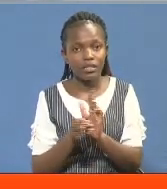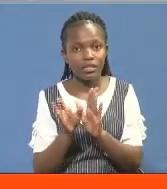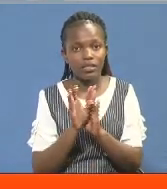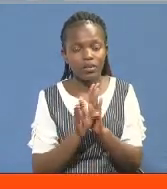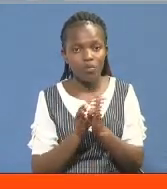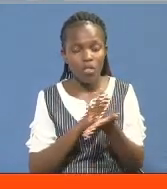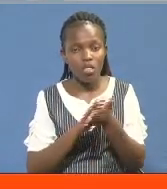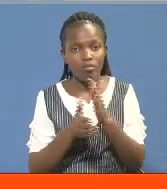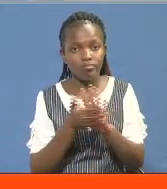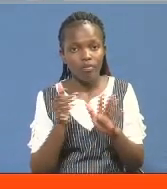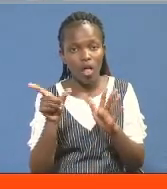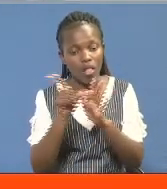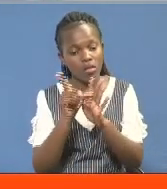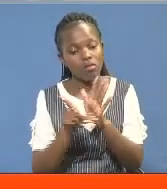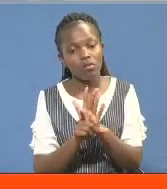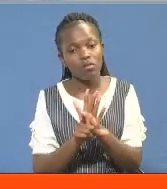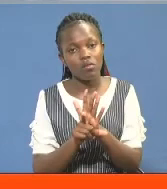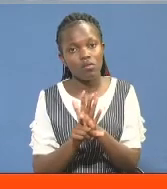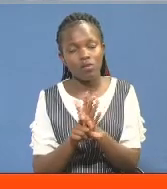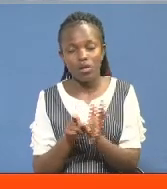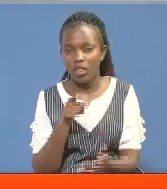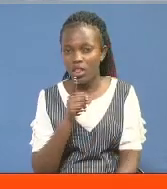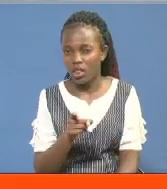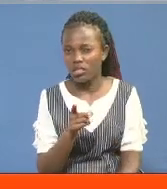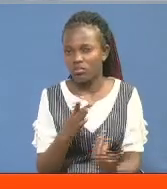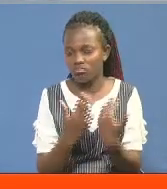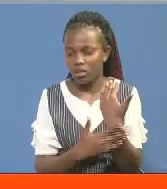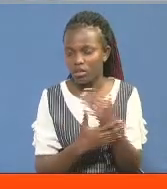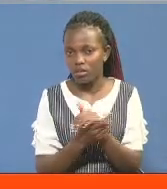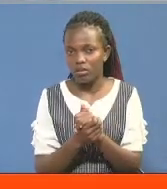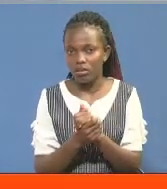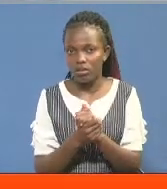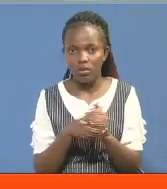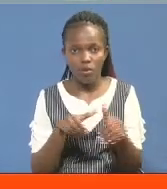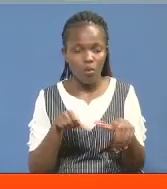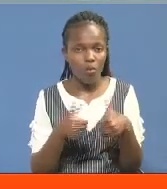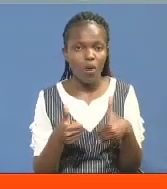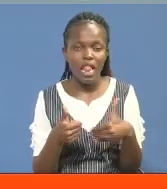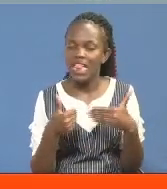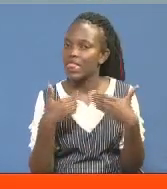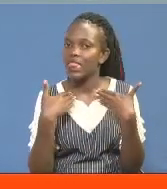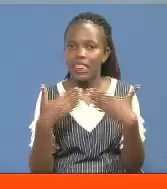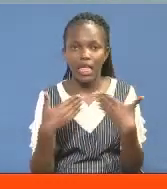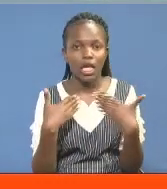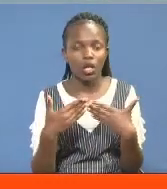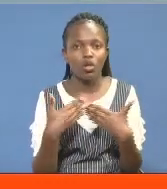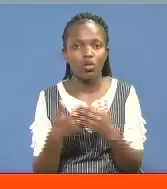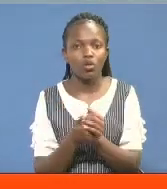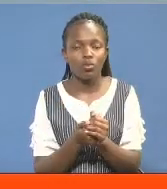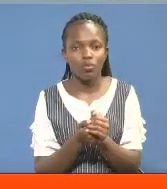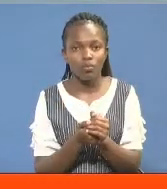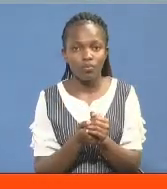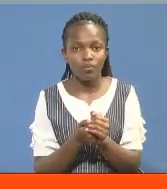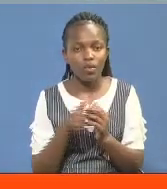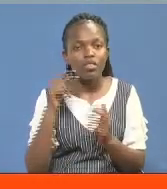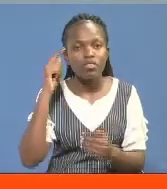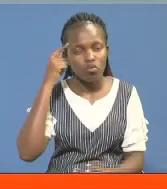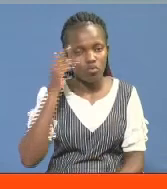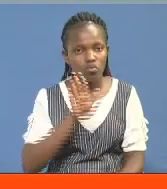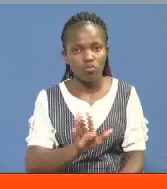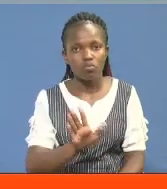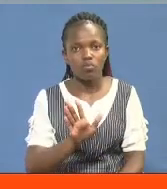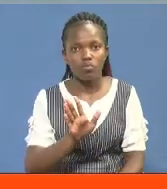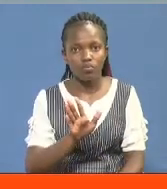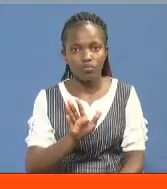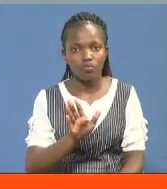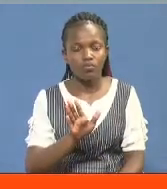law? It's suicidal, I would say that. All right, thank you so much for that particular perspective